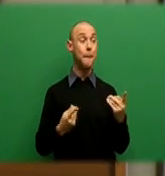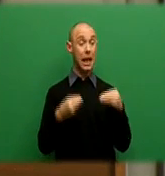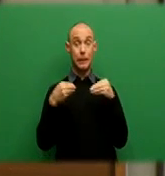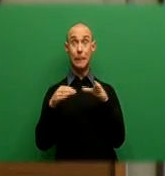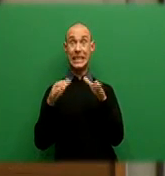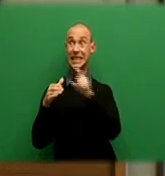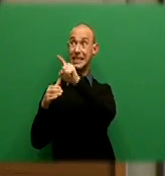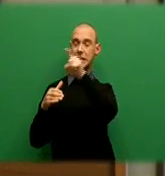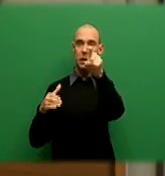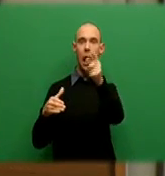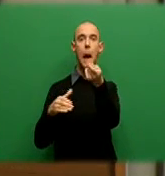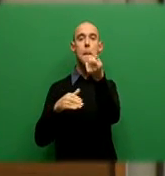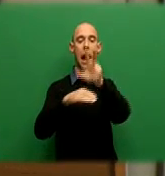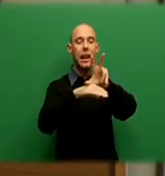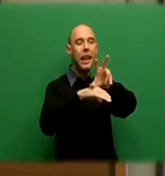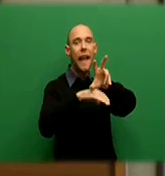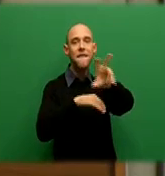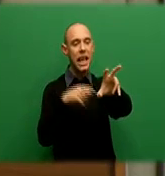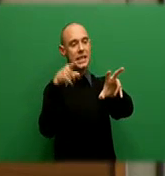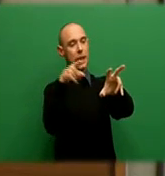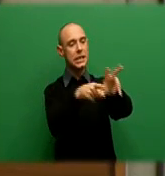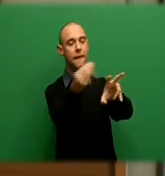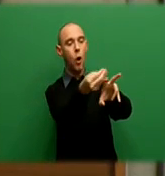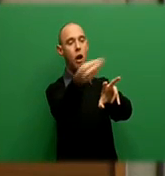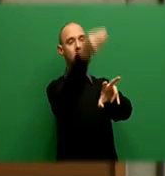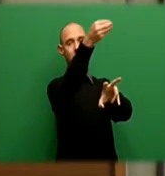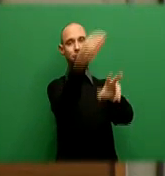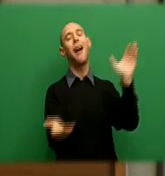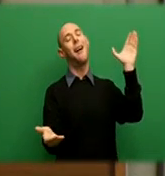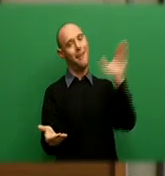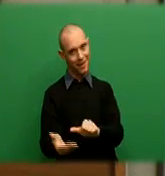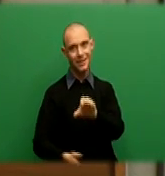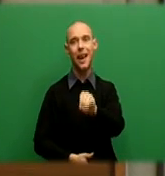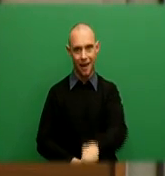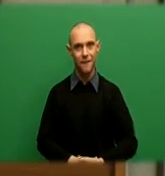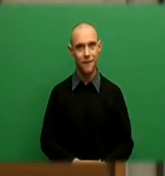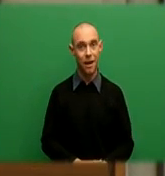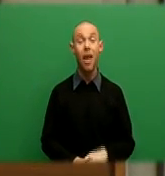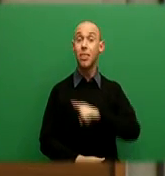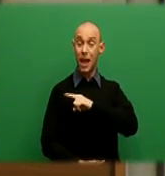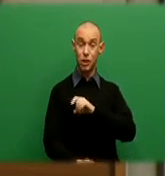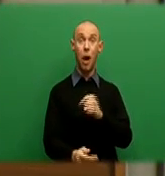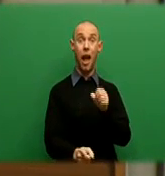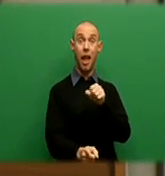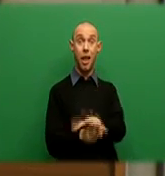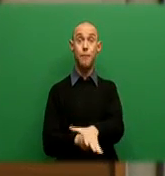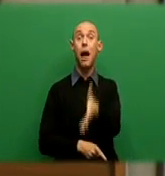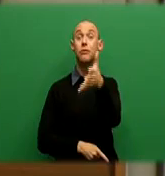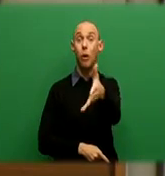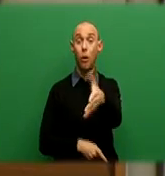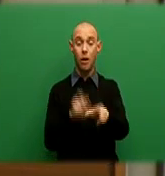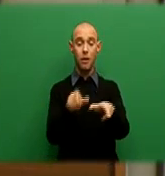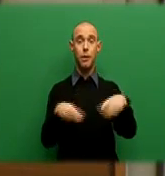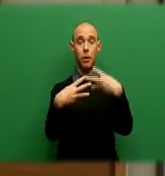and investment trends create an unfavorable climate for making inroads in the unemployment rate, which increased marginally